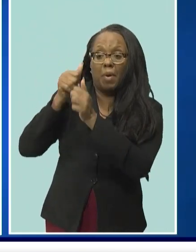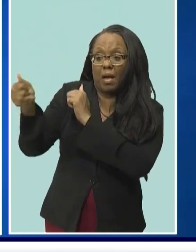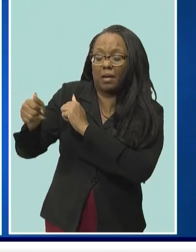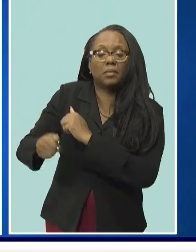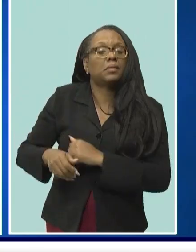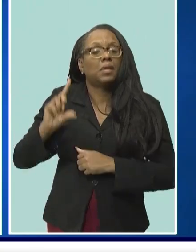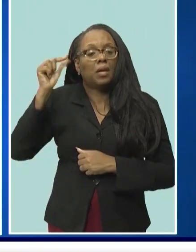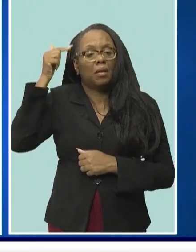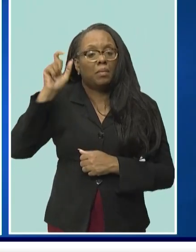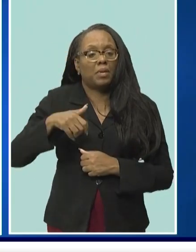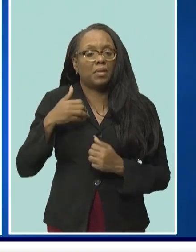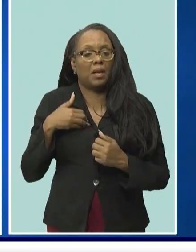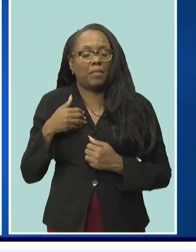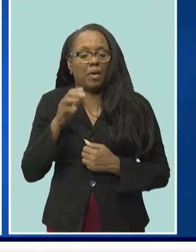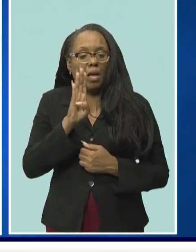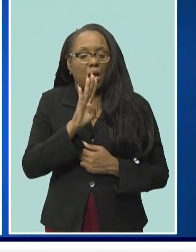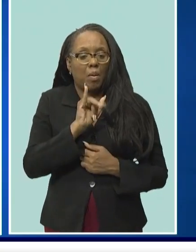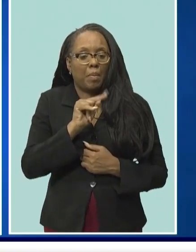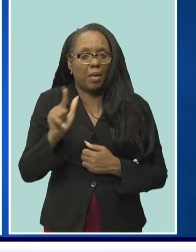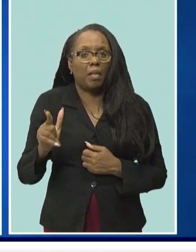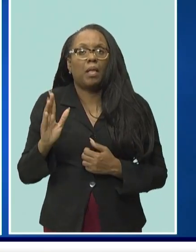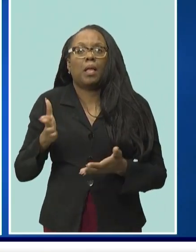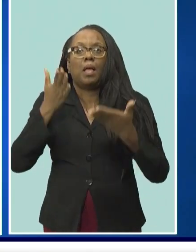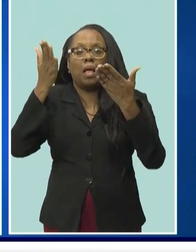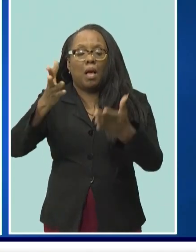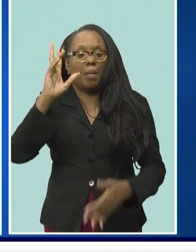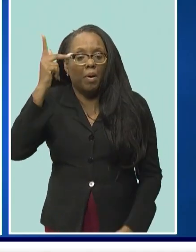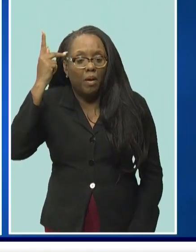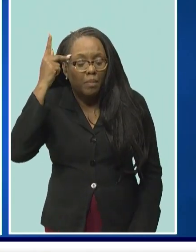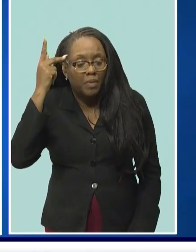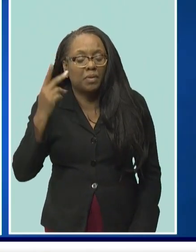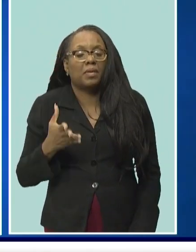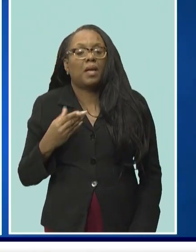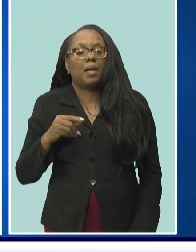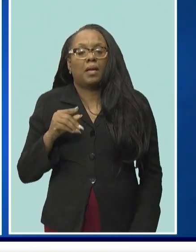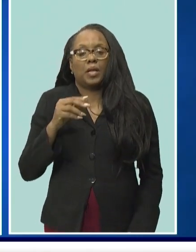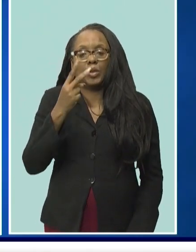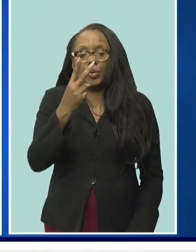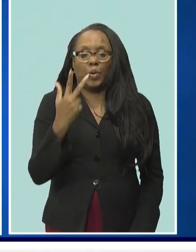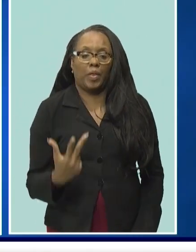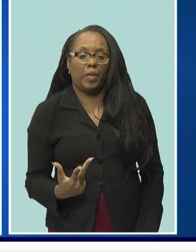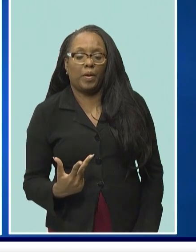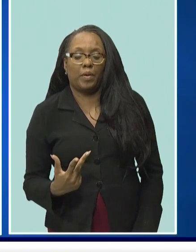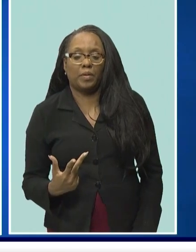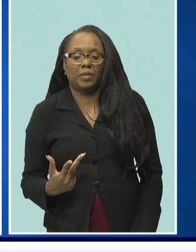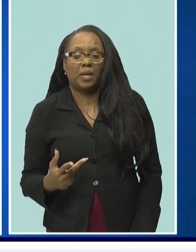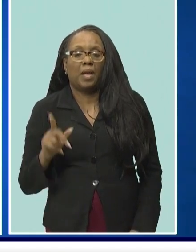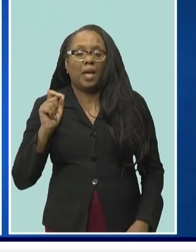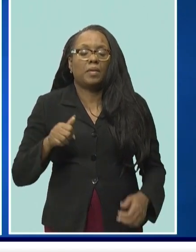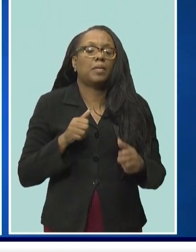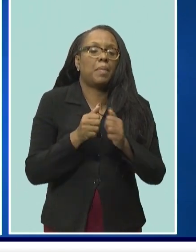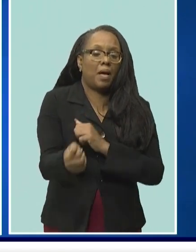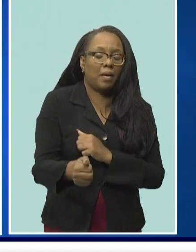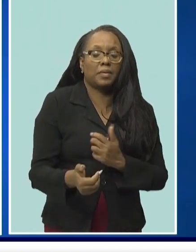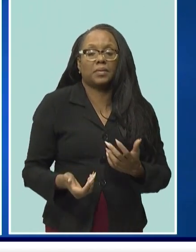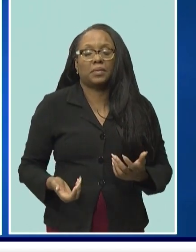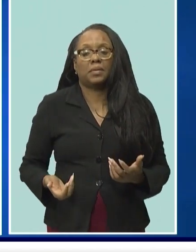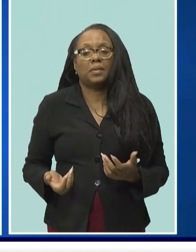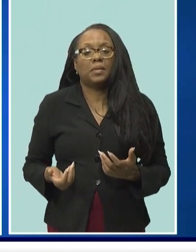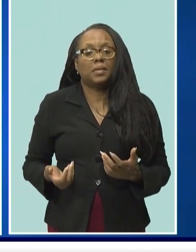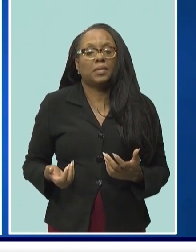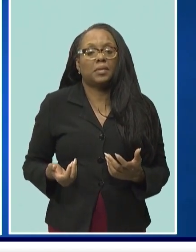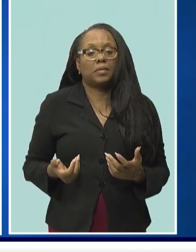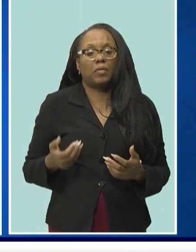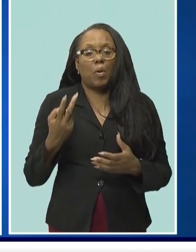amendment bill before the Parliament, and it must pass by 2/3 majority in both houses. So at the end of the day, the